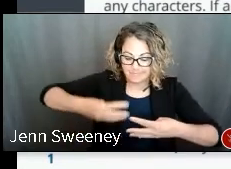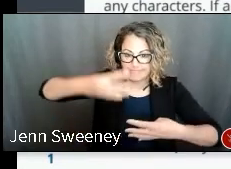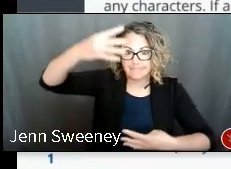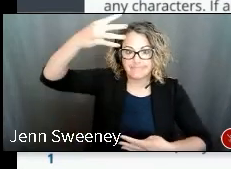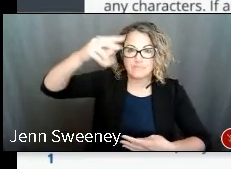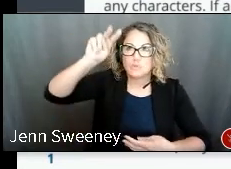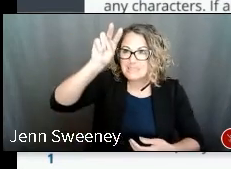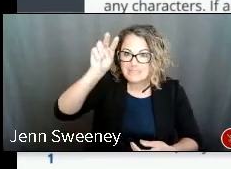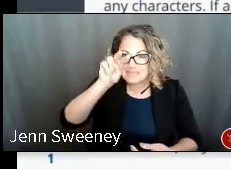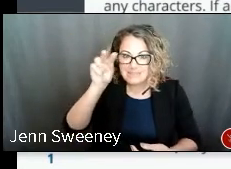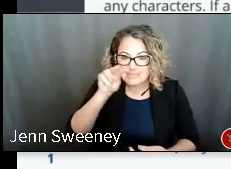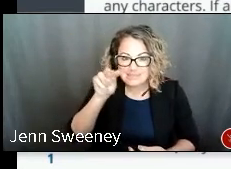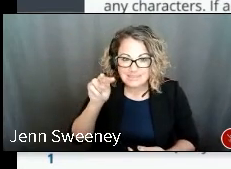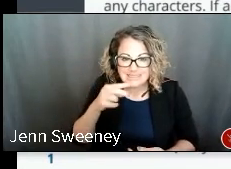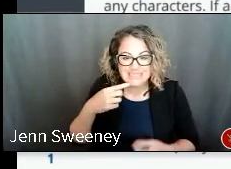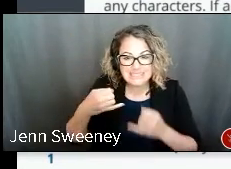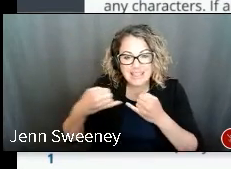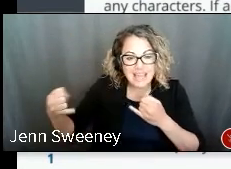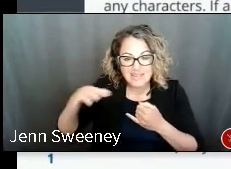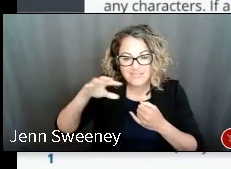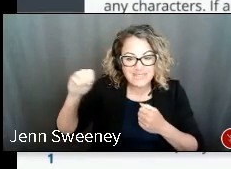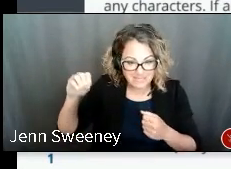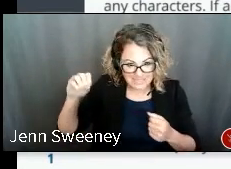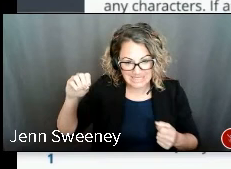This is line 50.